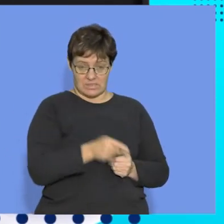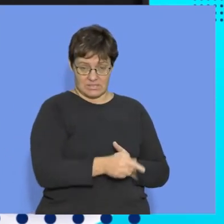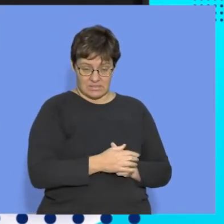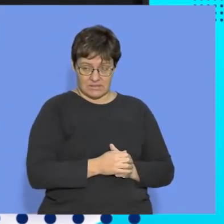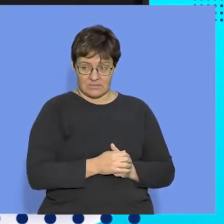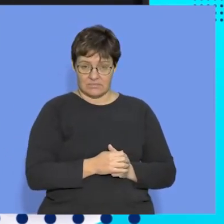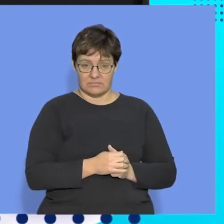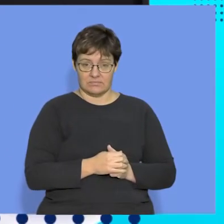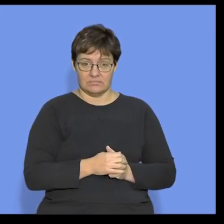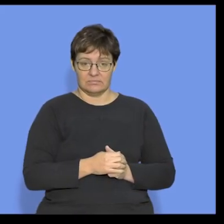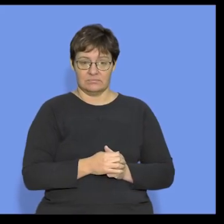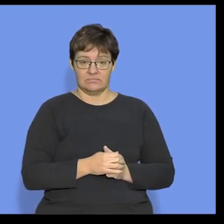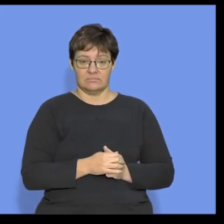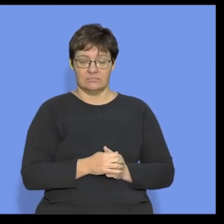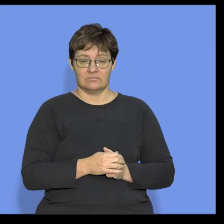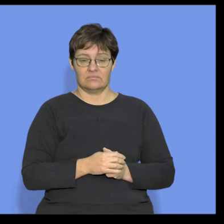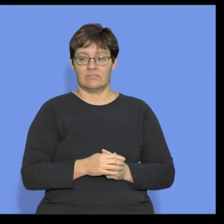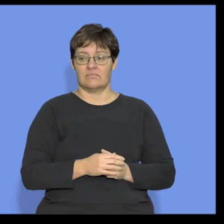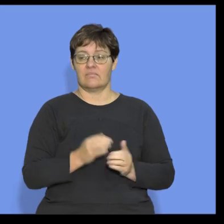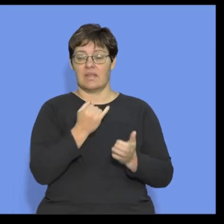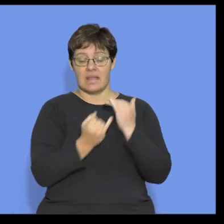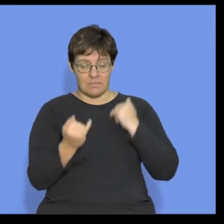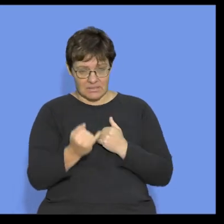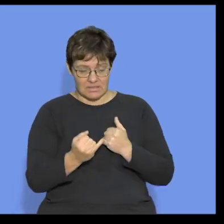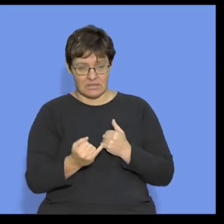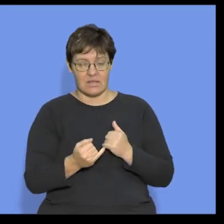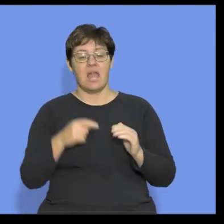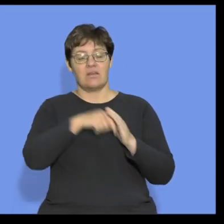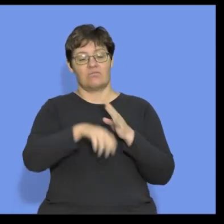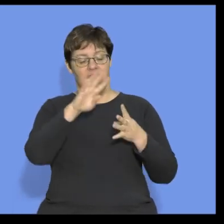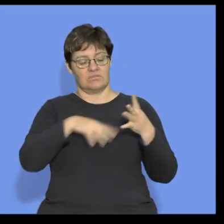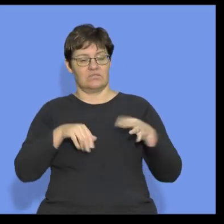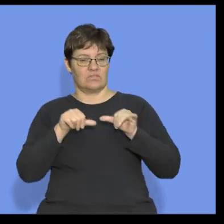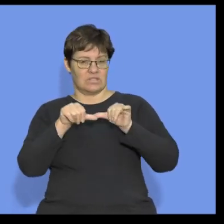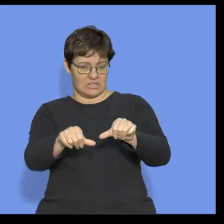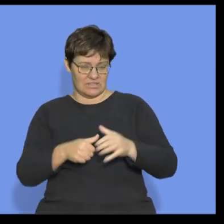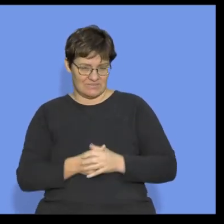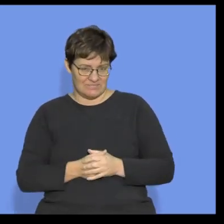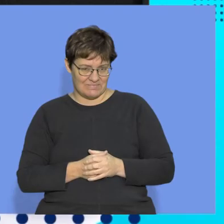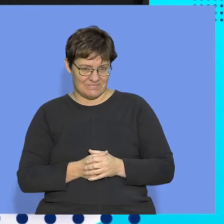size gets reduced. We've looked at independent event, independent, and contingency table.